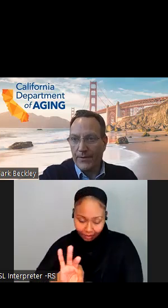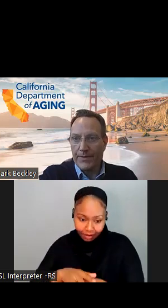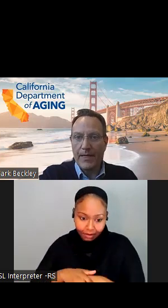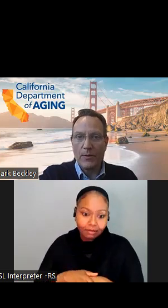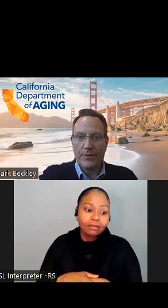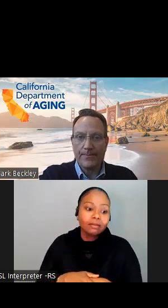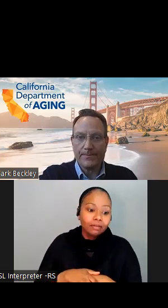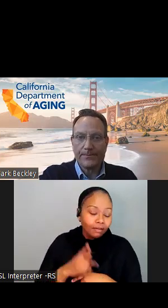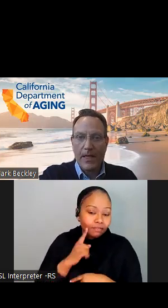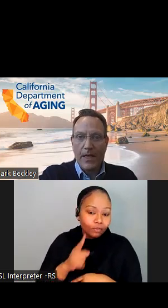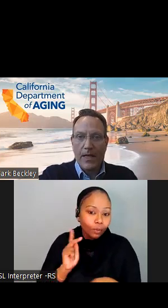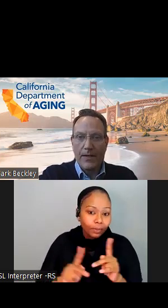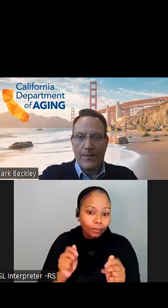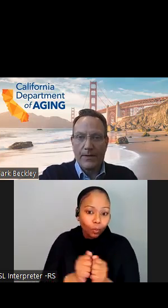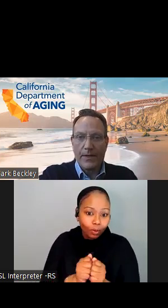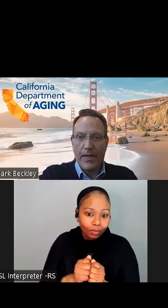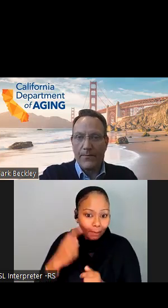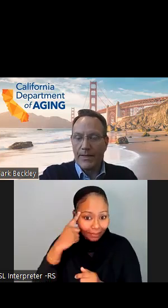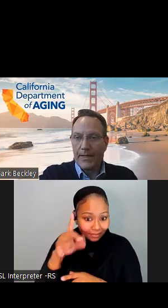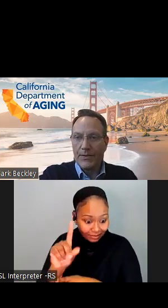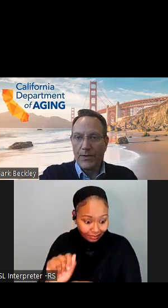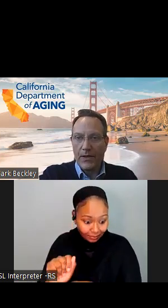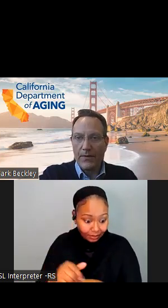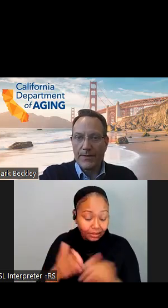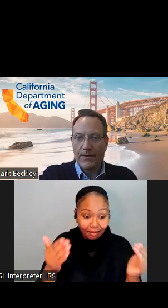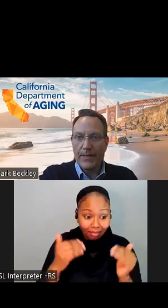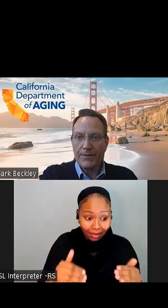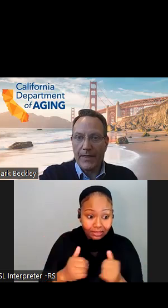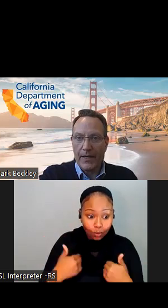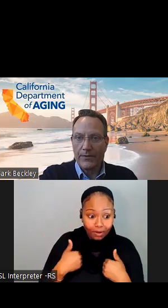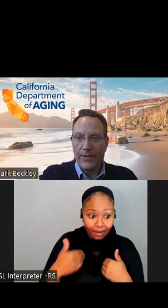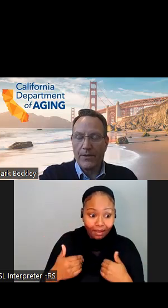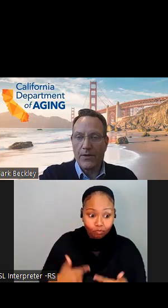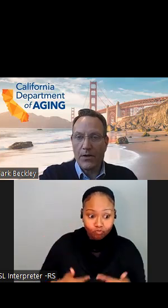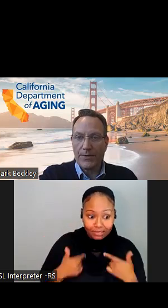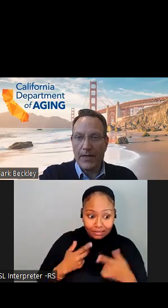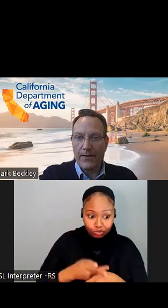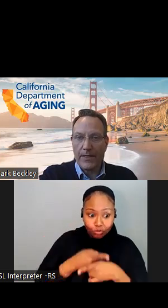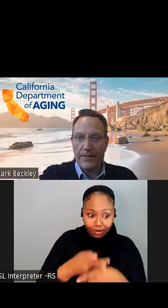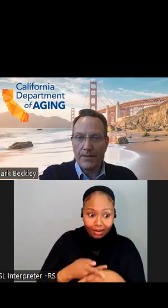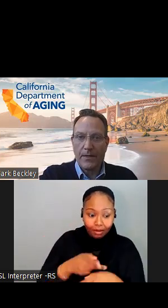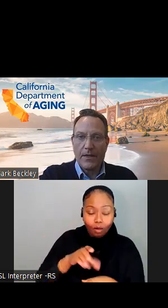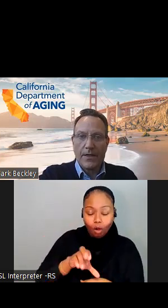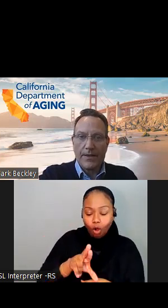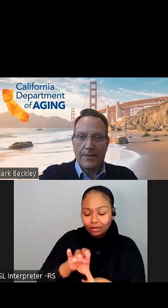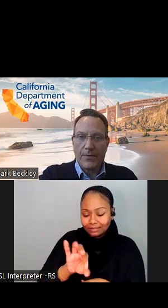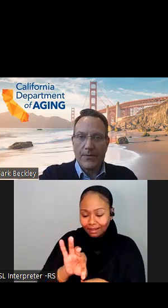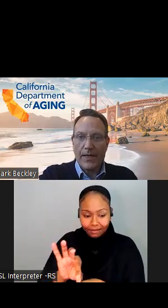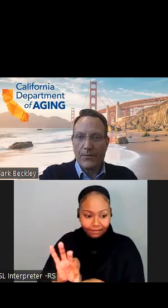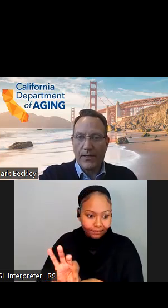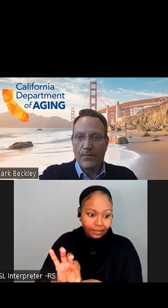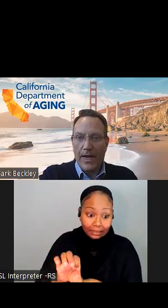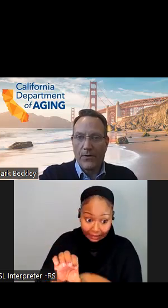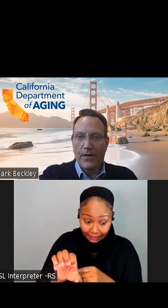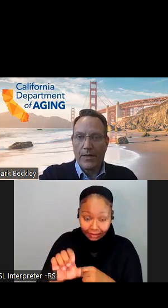or mentally disabled. And then finally, we have residential care facilities for the elderly, or RCFEs. These